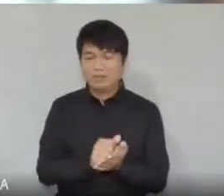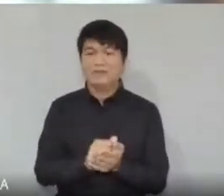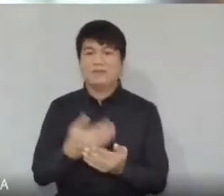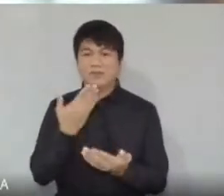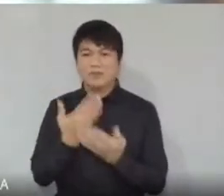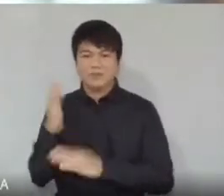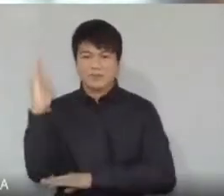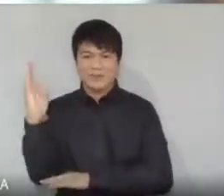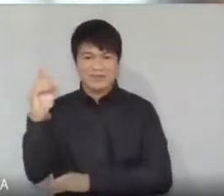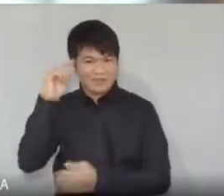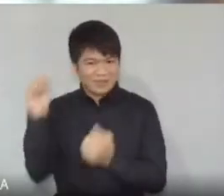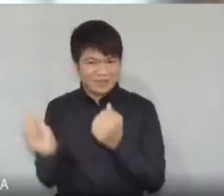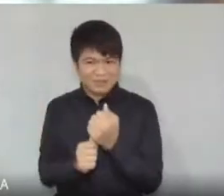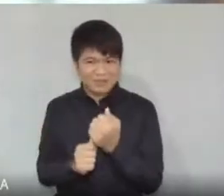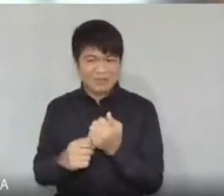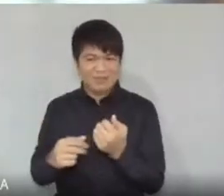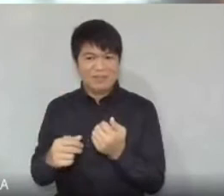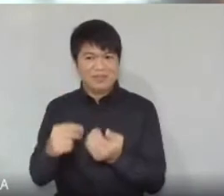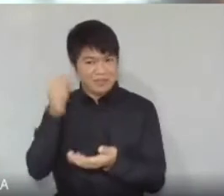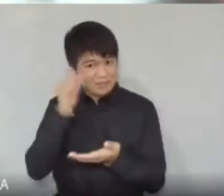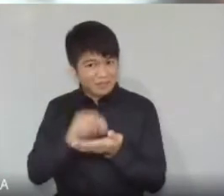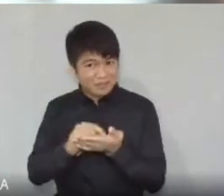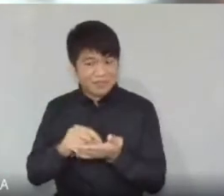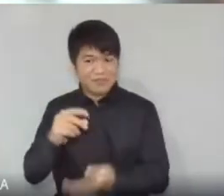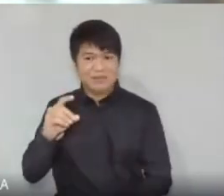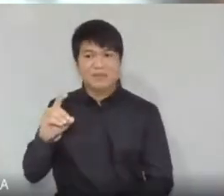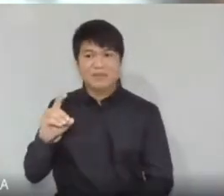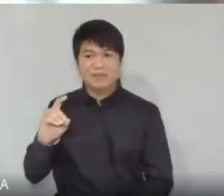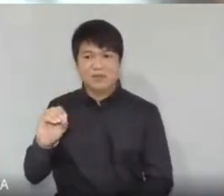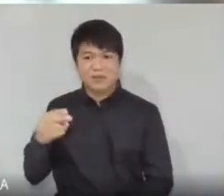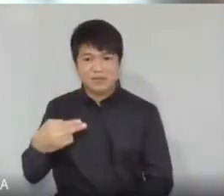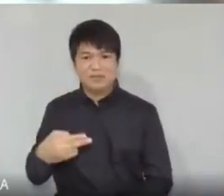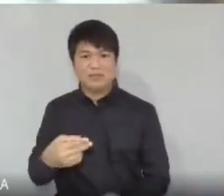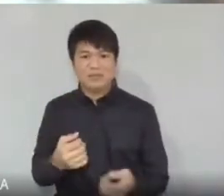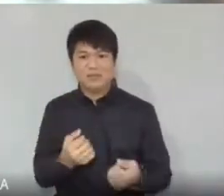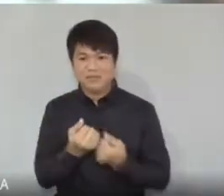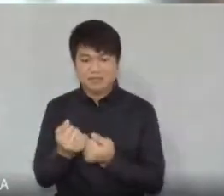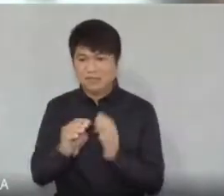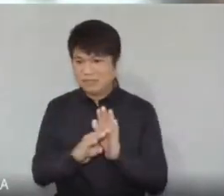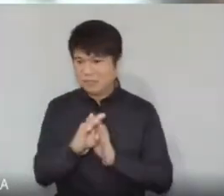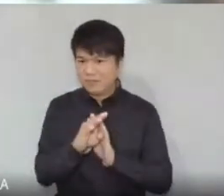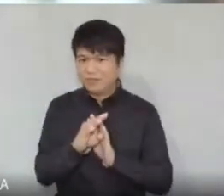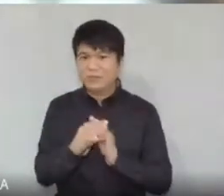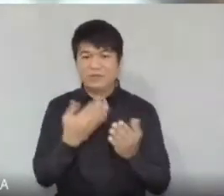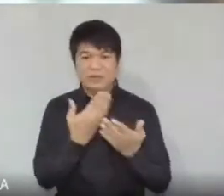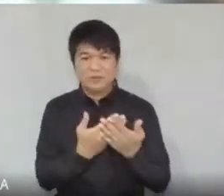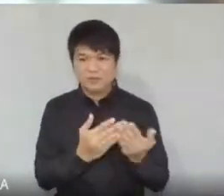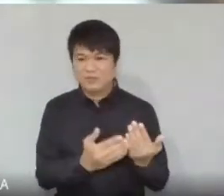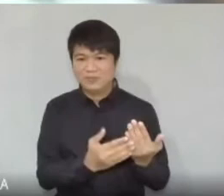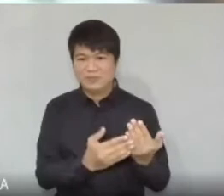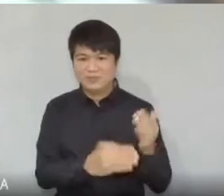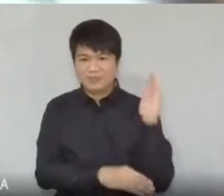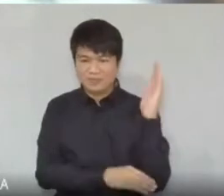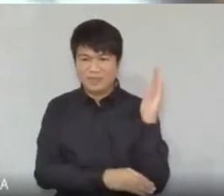Dr. Eric Taya ng KMITS. Magandang tanghali din po kay Health Officer Dr. Osano